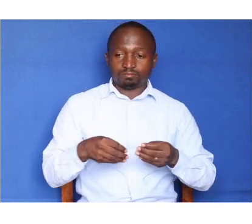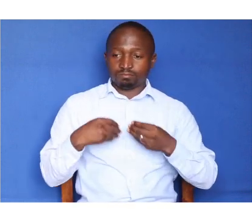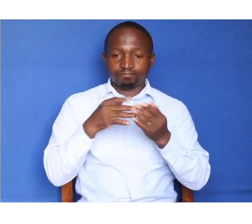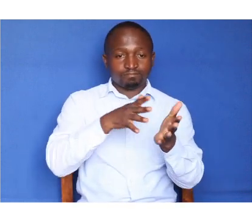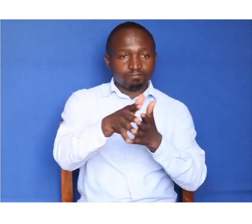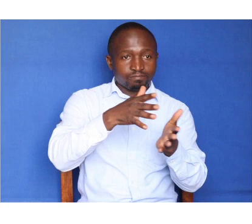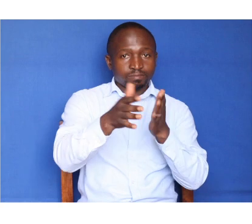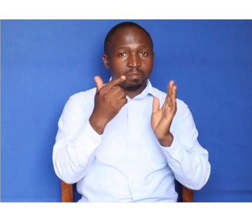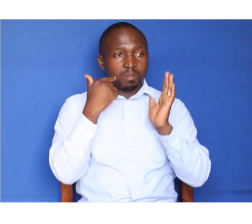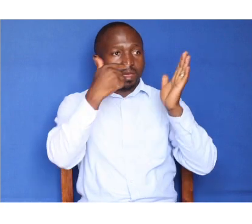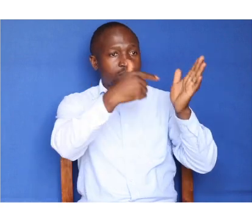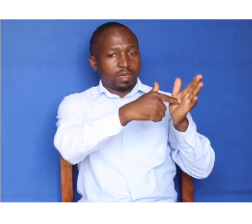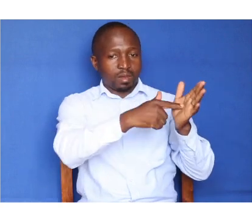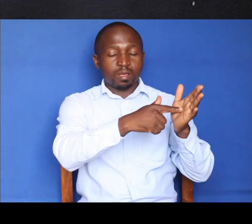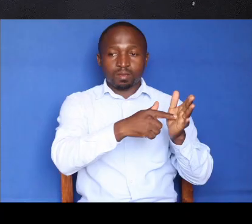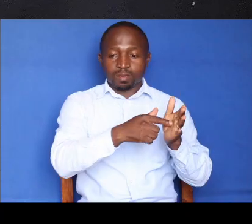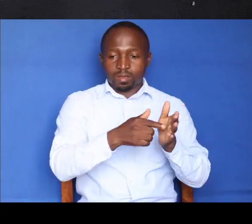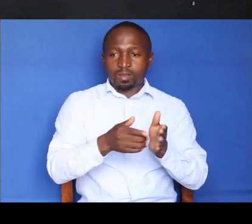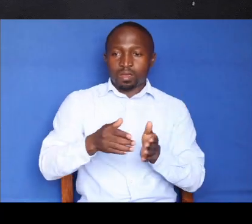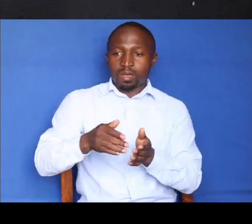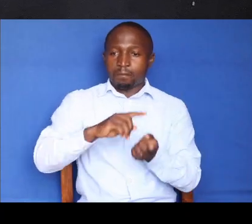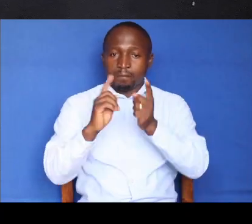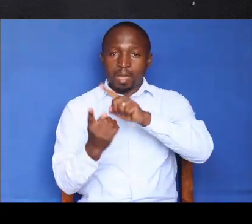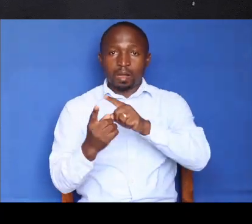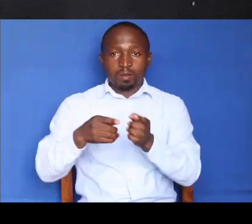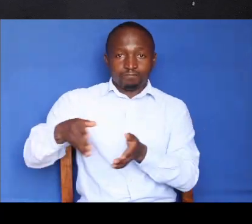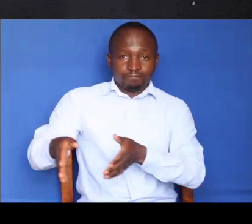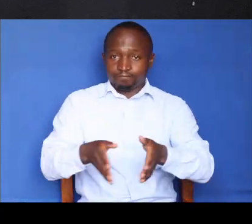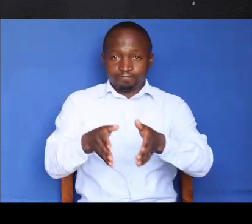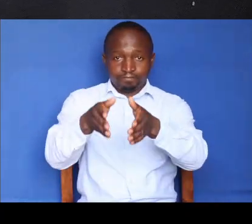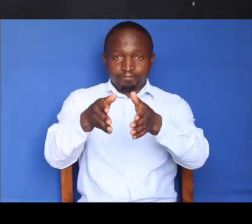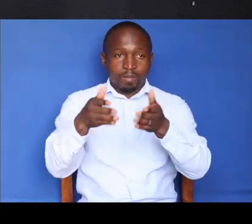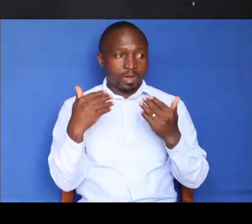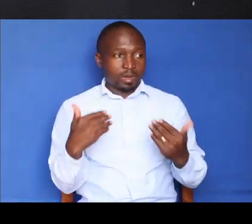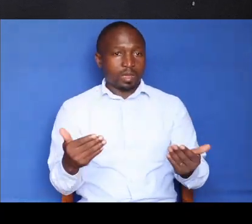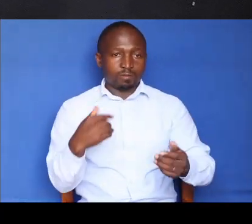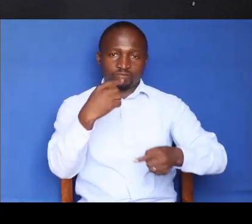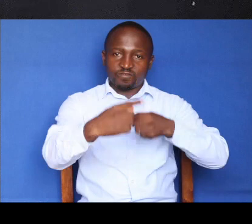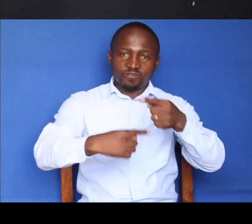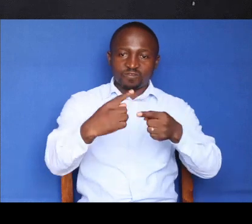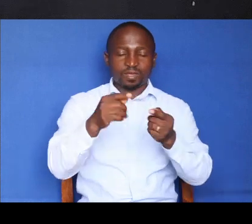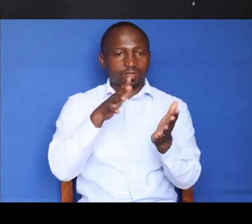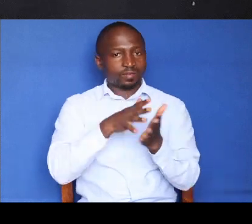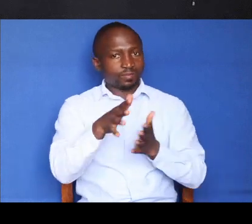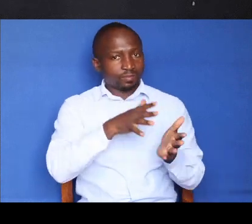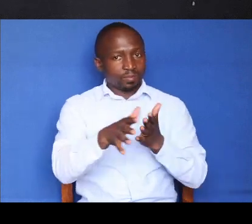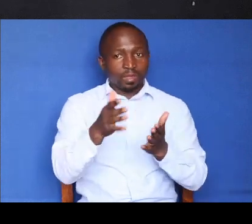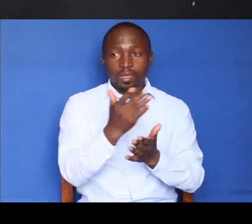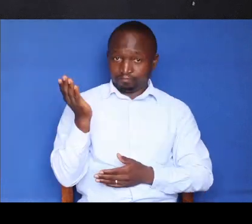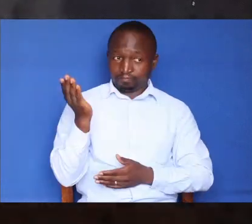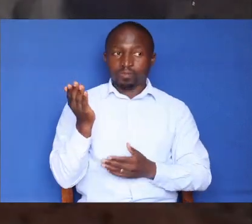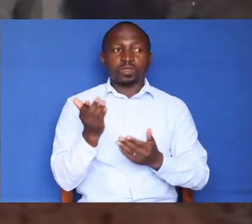rejuvenation. Then we should proceed to give the main types of river